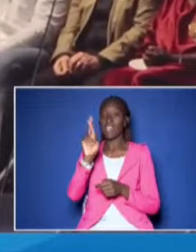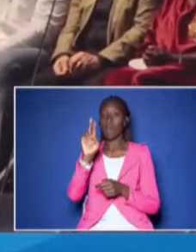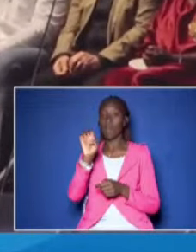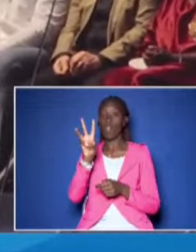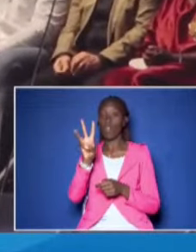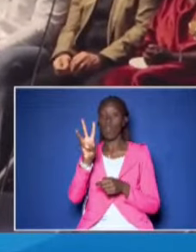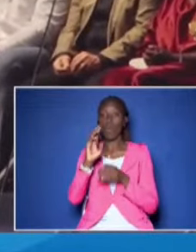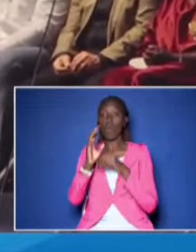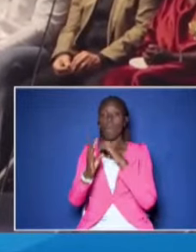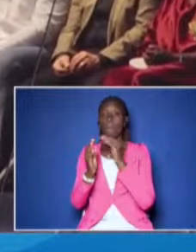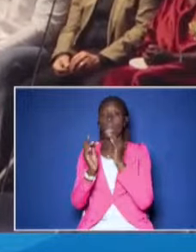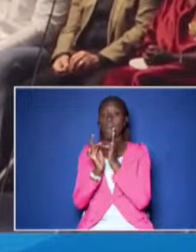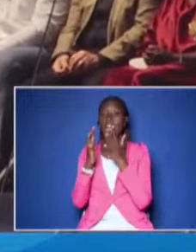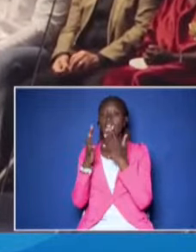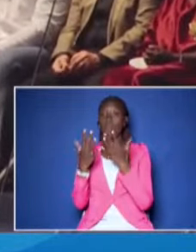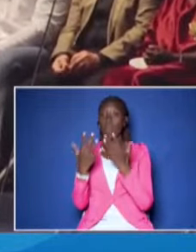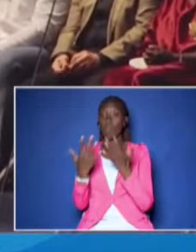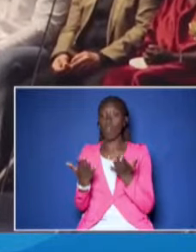Bible